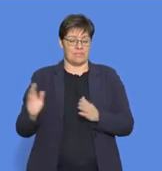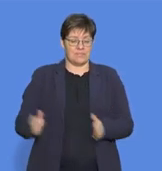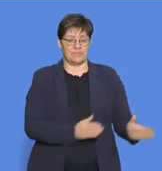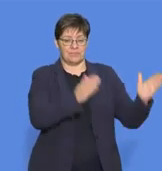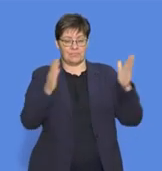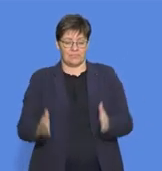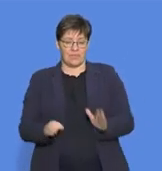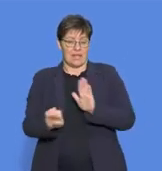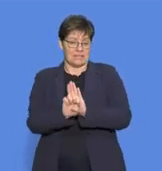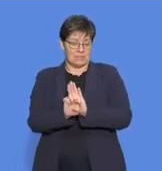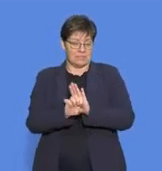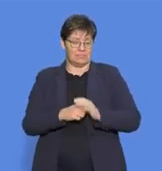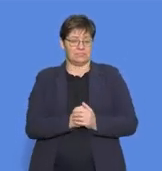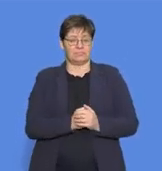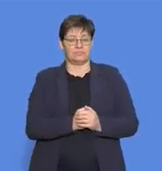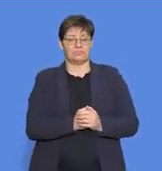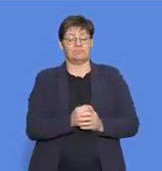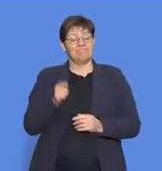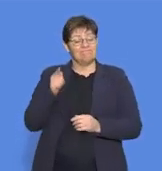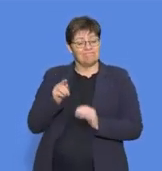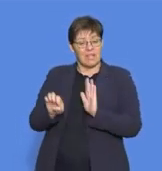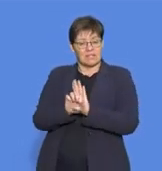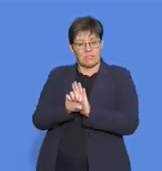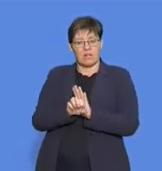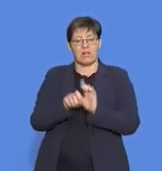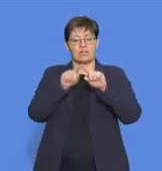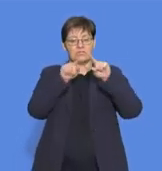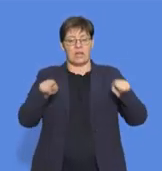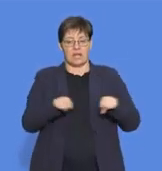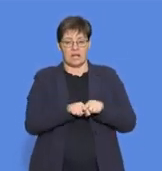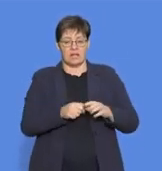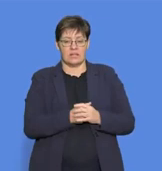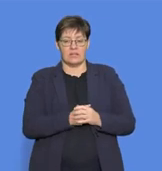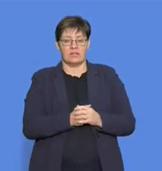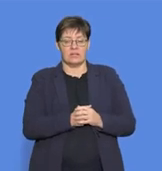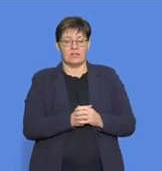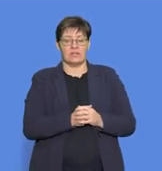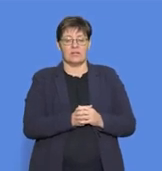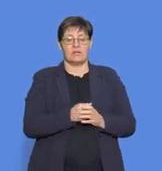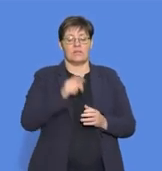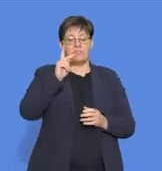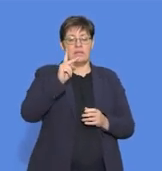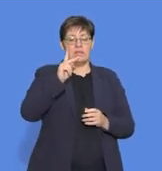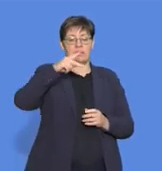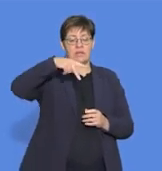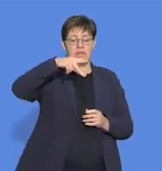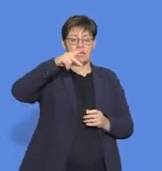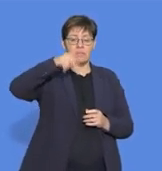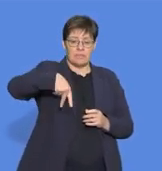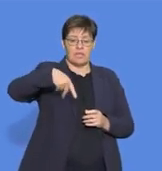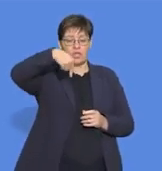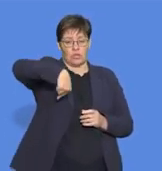Okay, let's go to our next example. In this example, we've got a triangular park, and we've got represented by